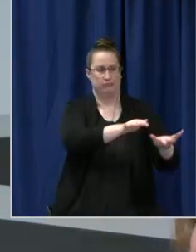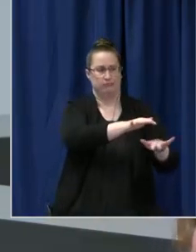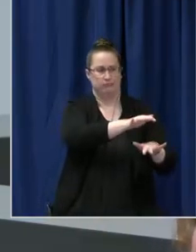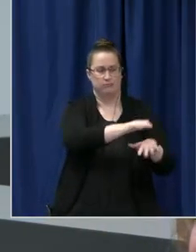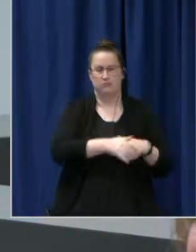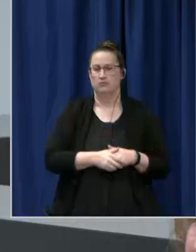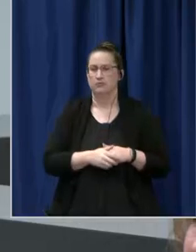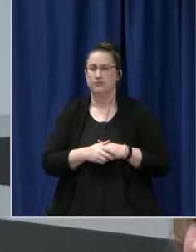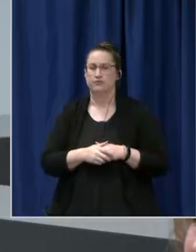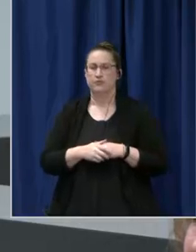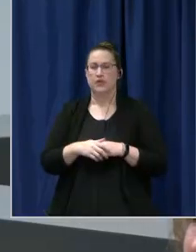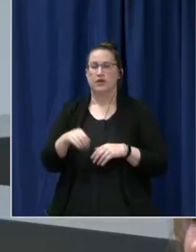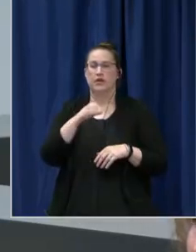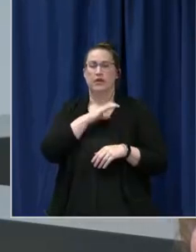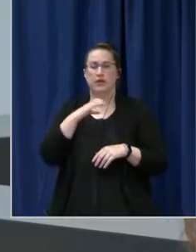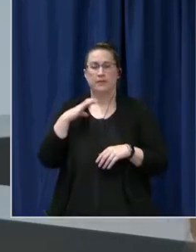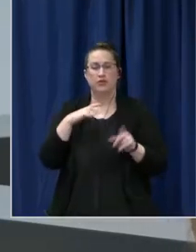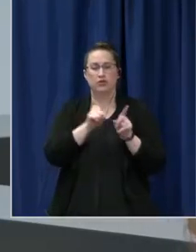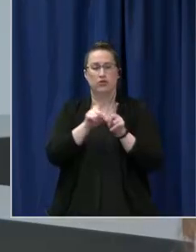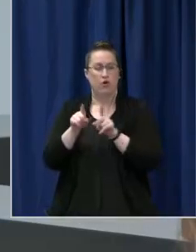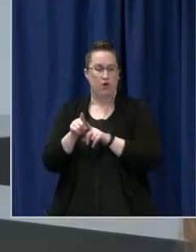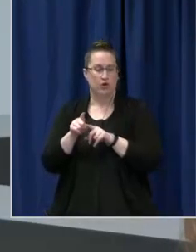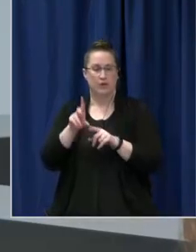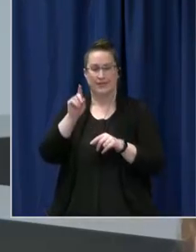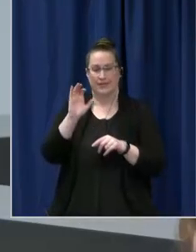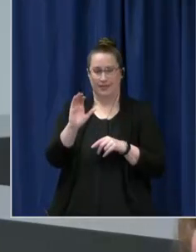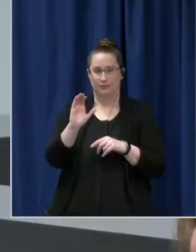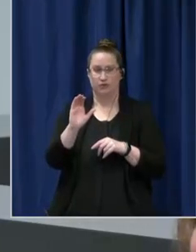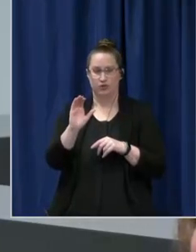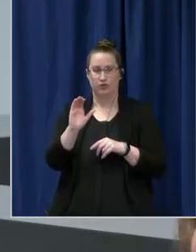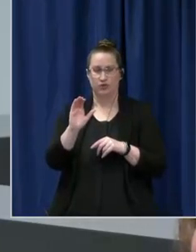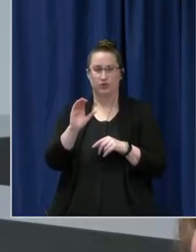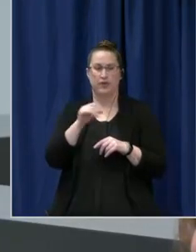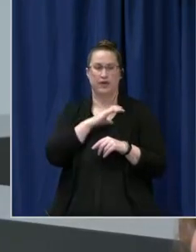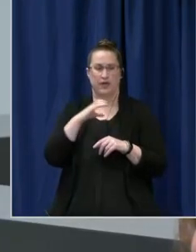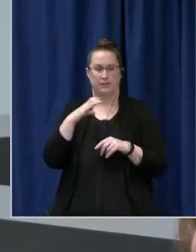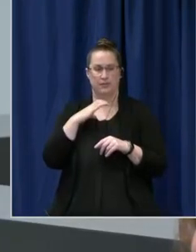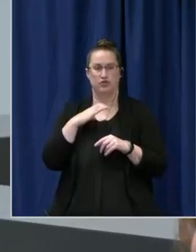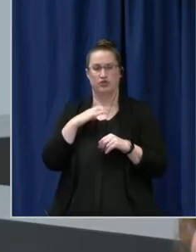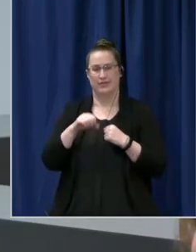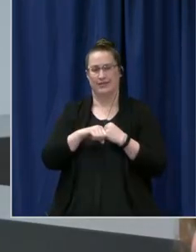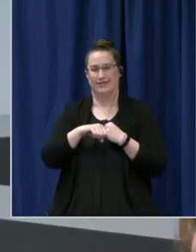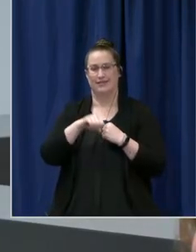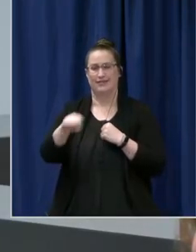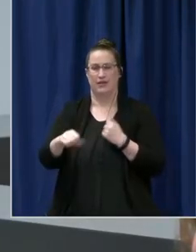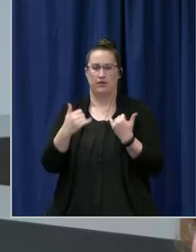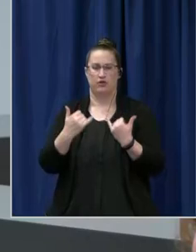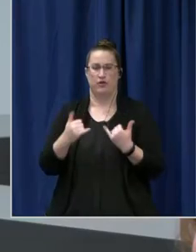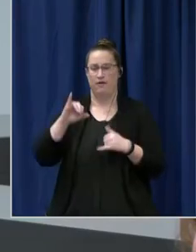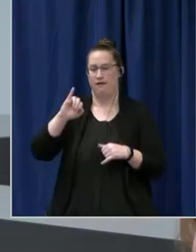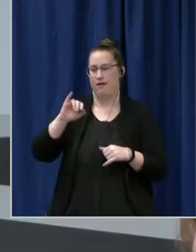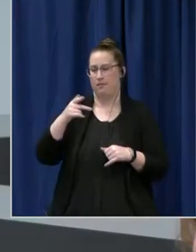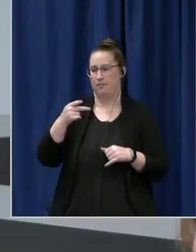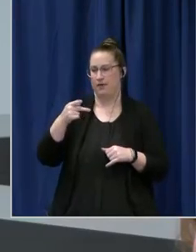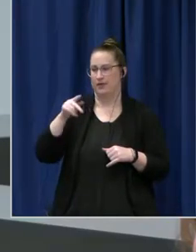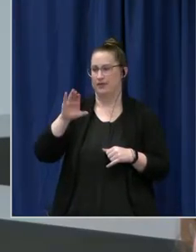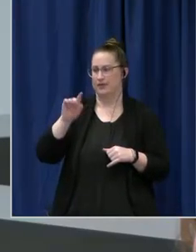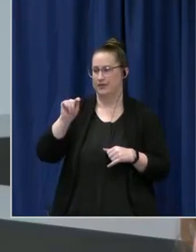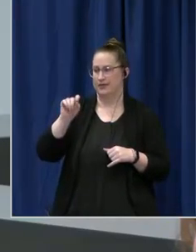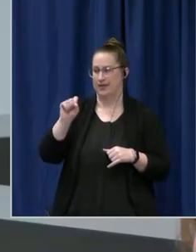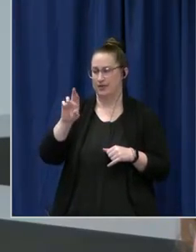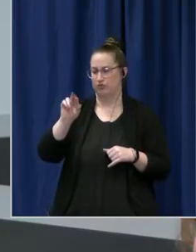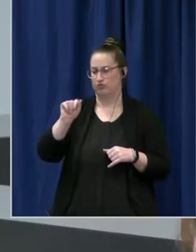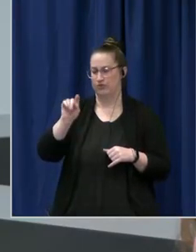Now, the commission also in December, the commission extended the current IPCTS compensation rate